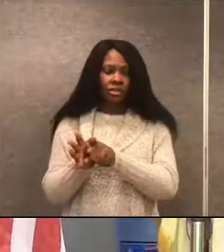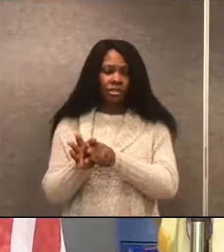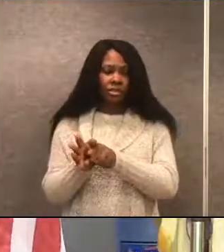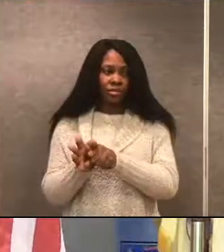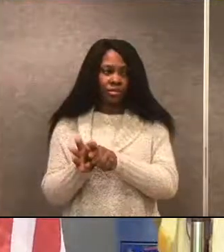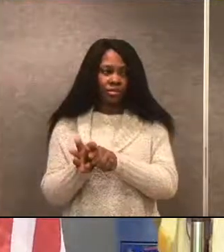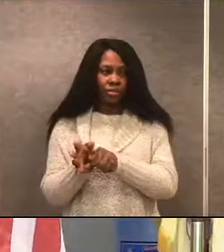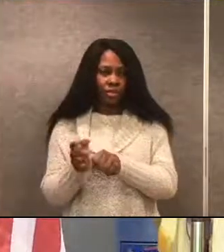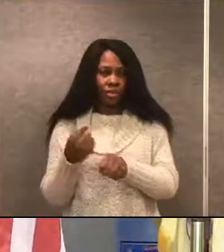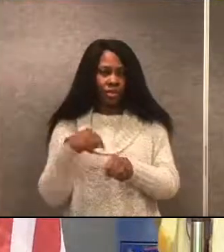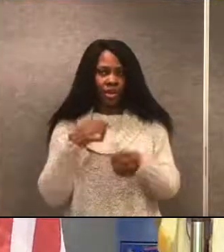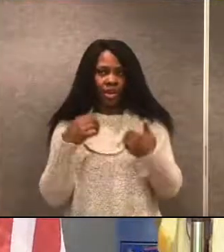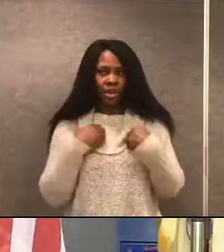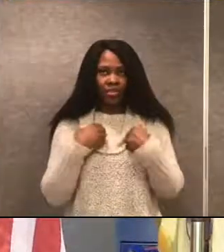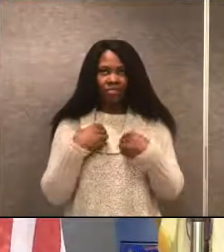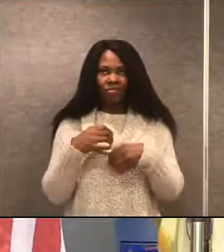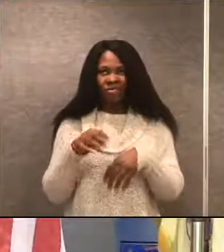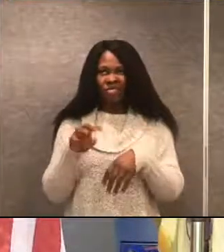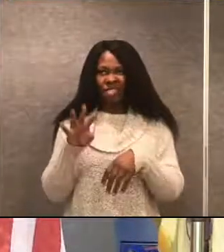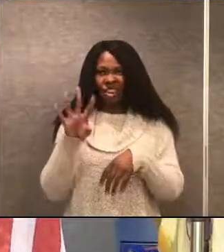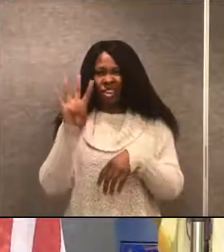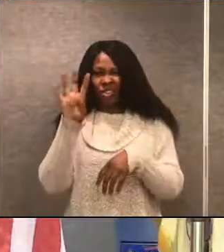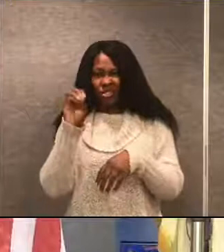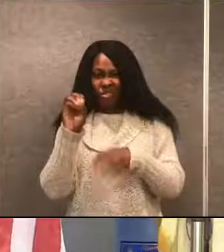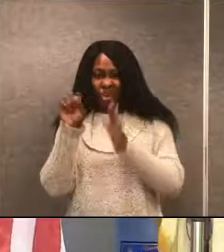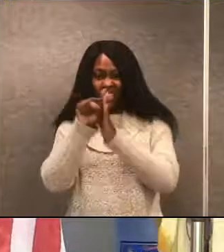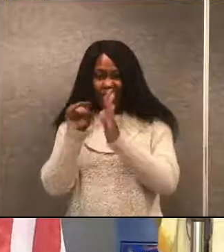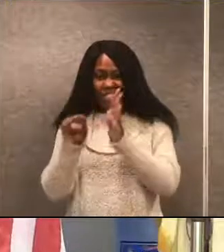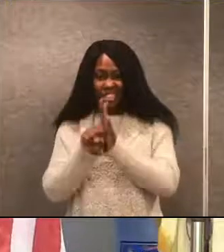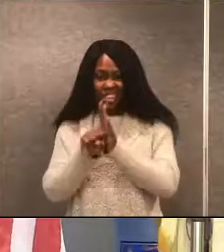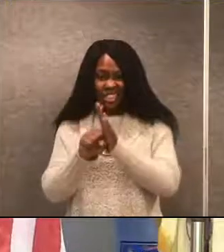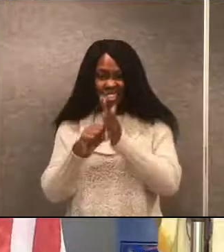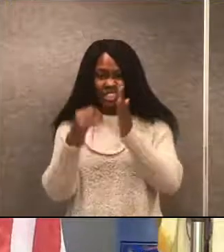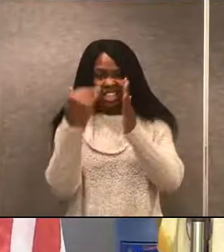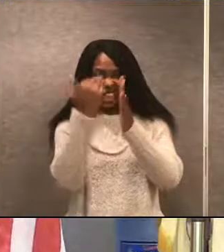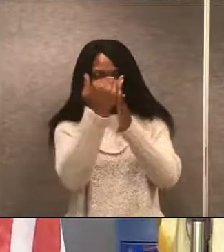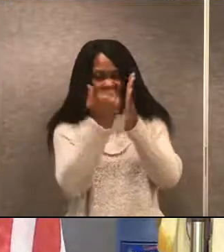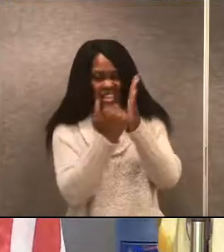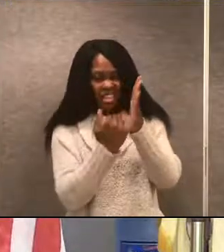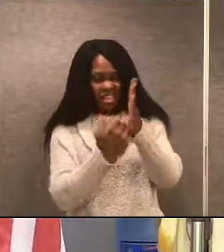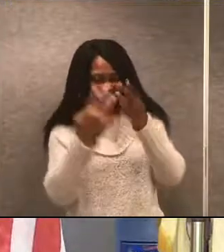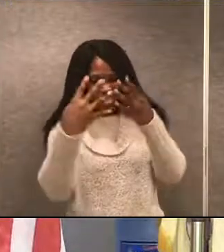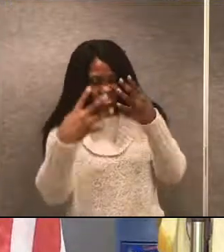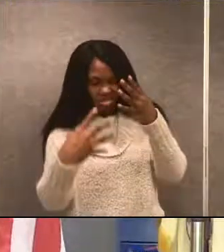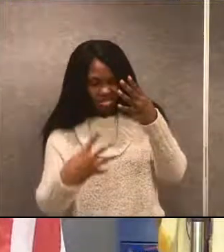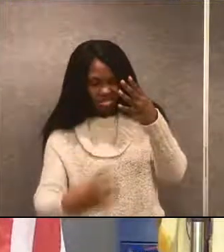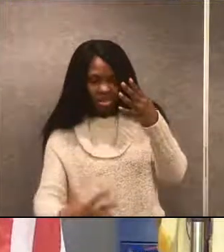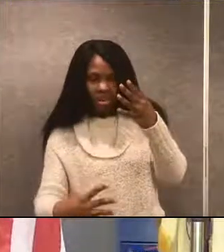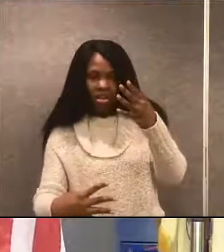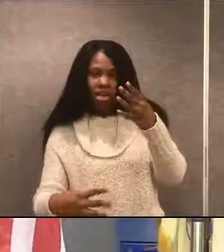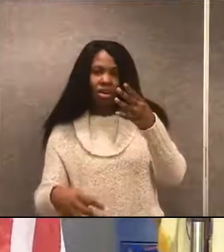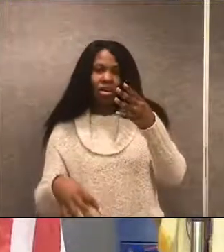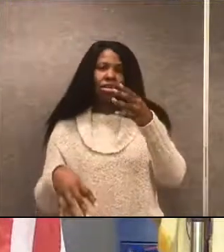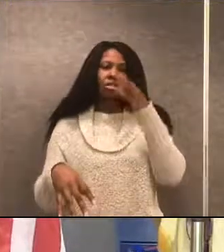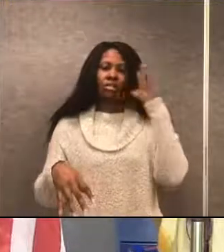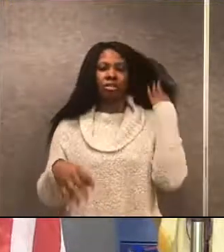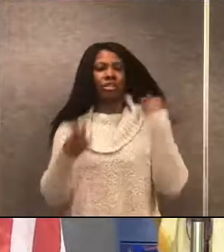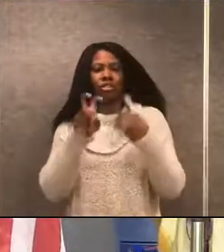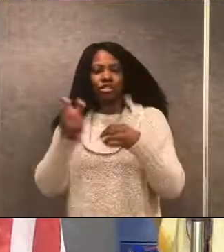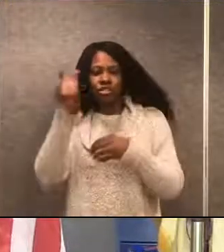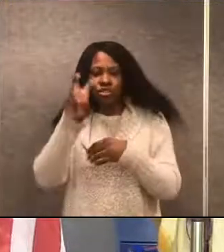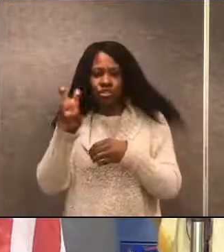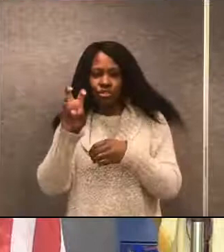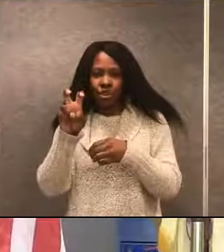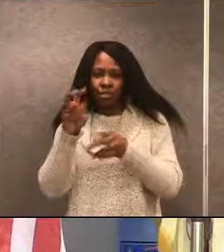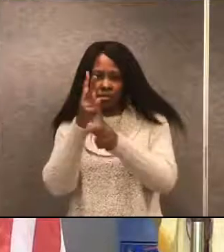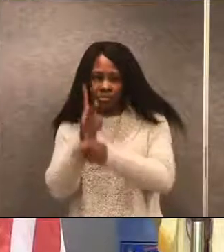have over 40 states that are listed on the travel advisory, and the spread of COVID is now nationwide.